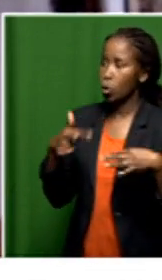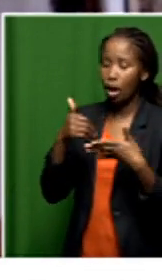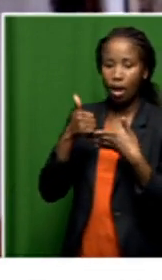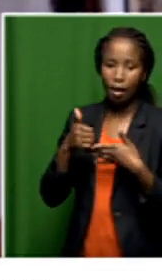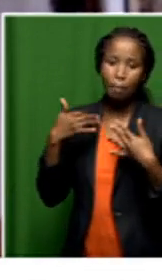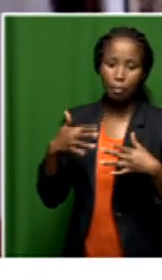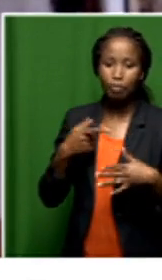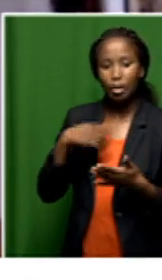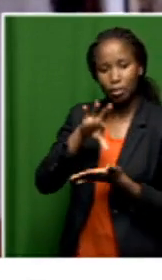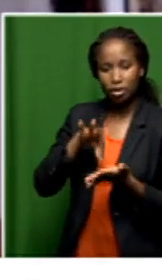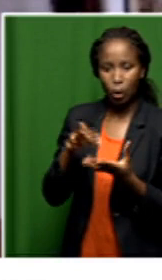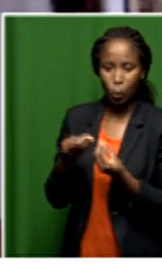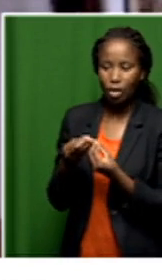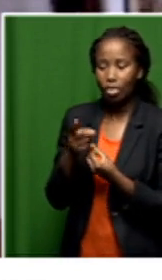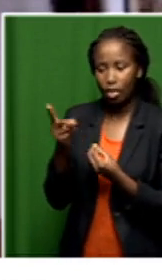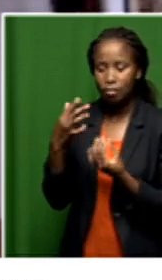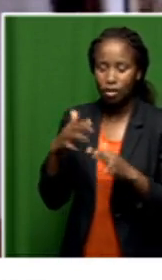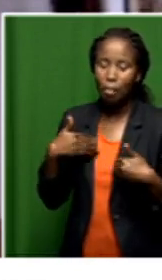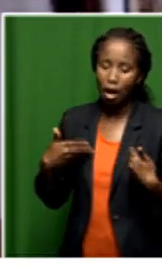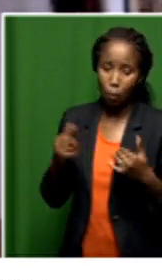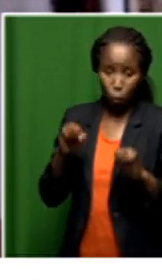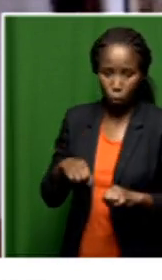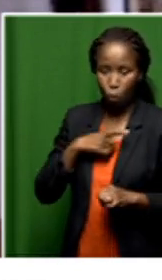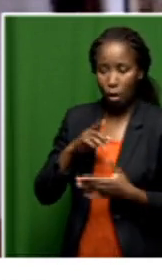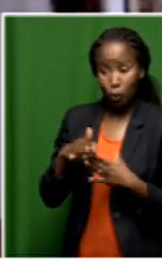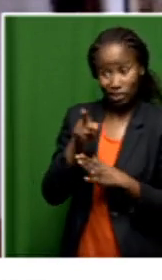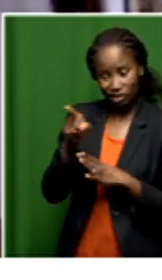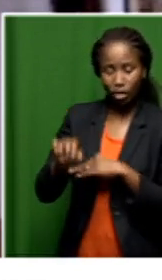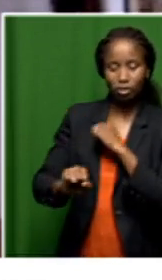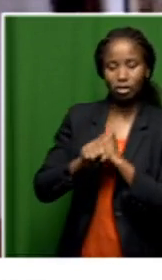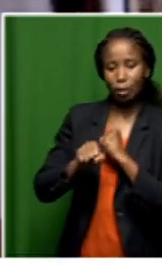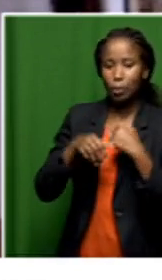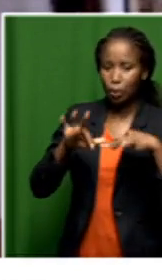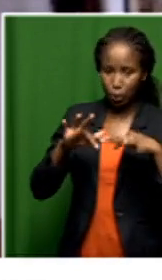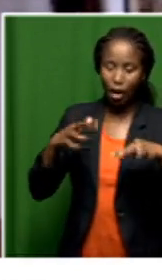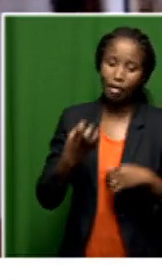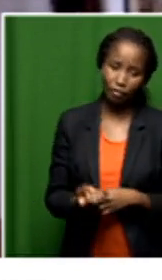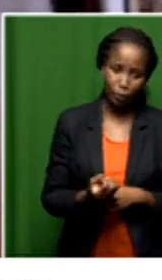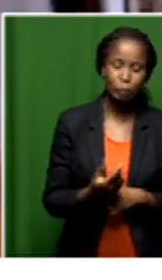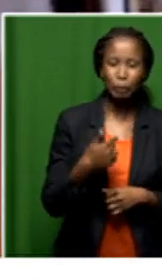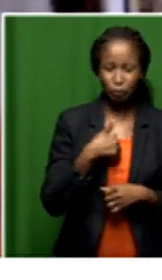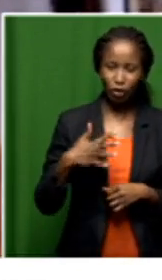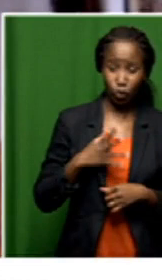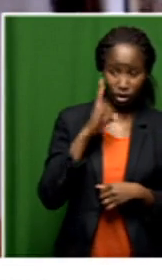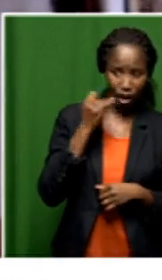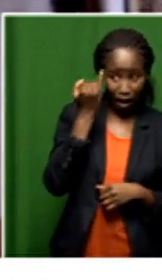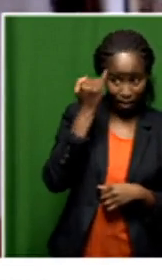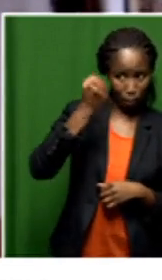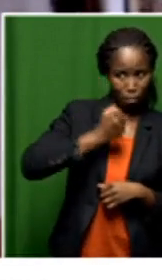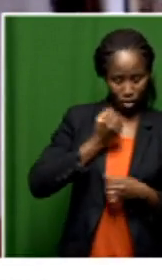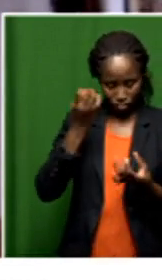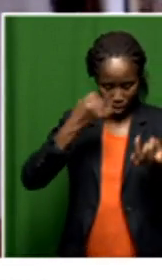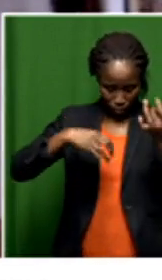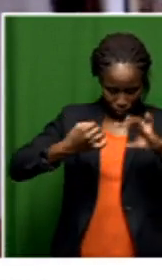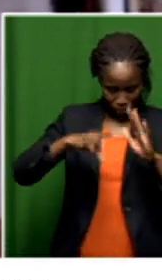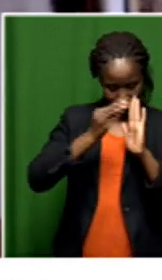in signing with them just because the support has been absolutely amazing. And I love seeing my ideas that were in my head come to